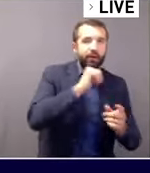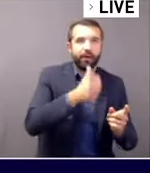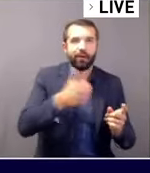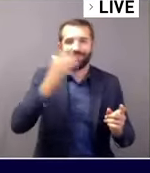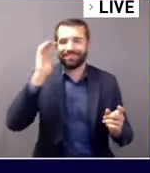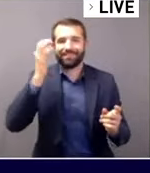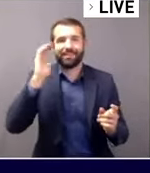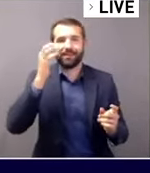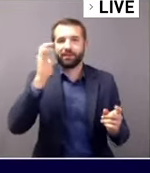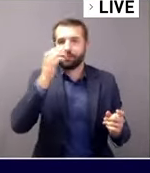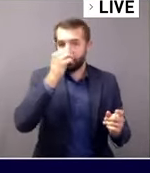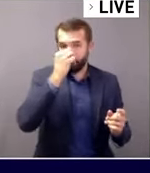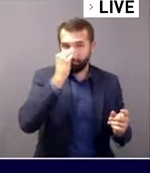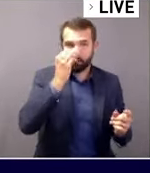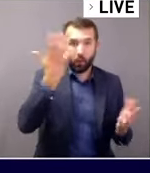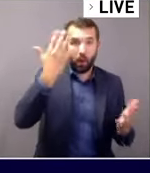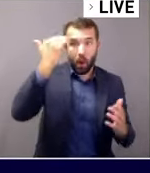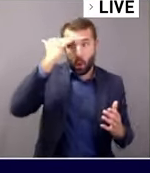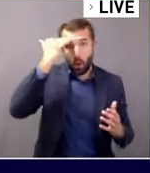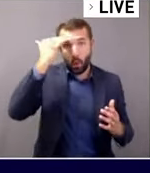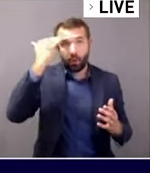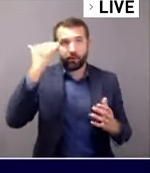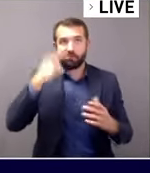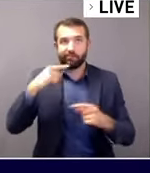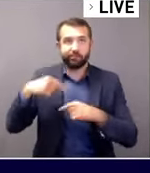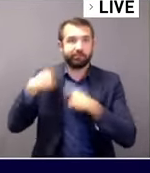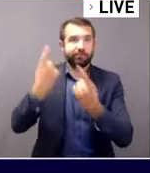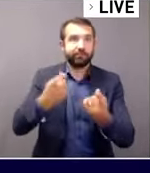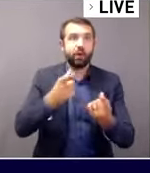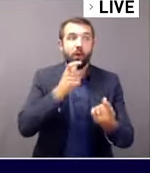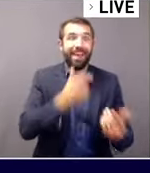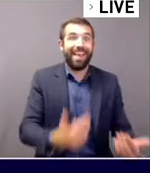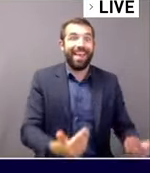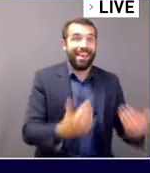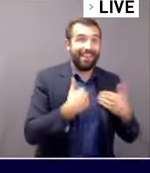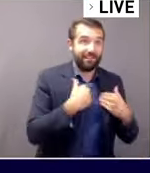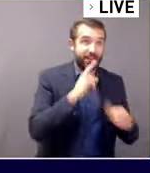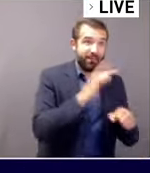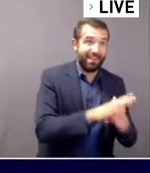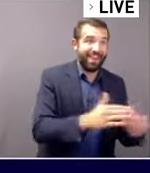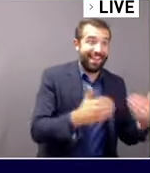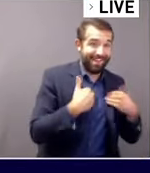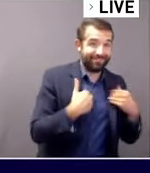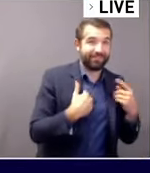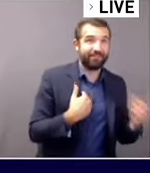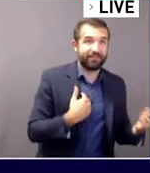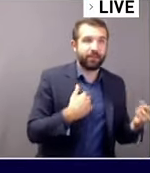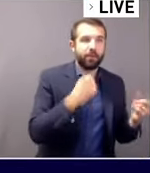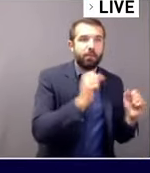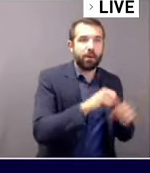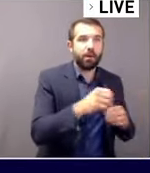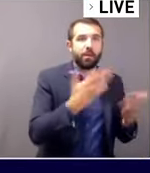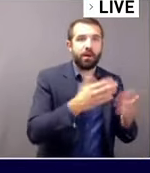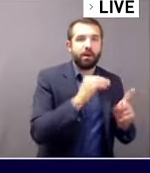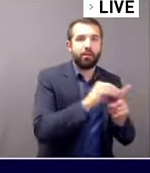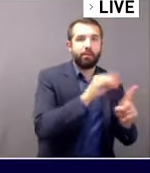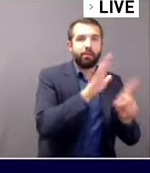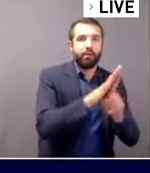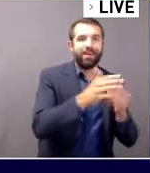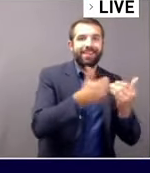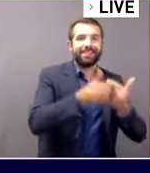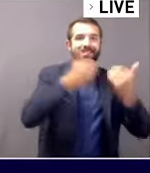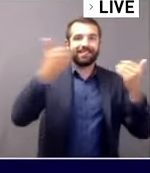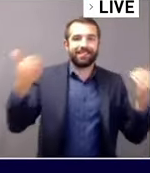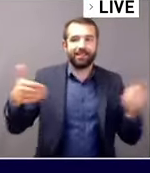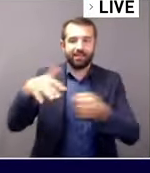were positive or exposed were being housed. That is to say, they were in a part of the jail where there had not been